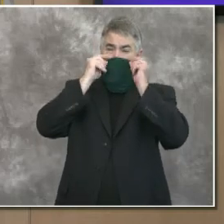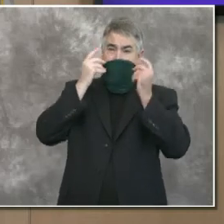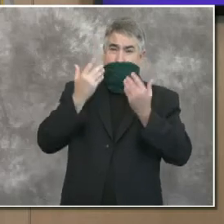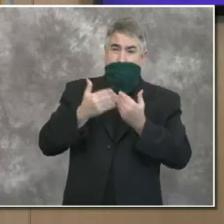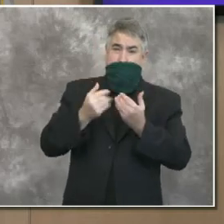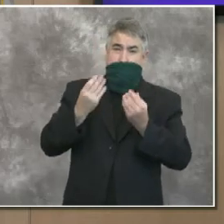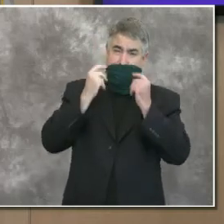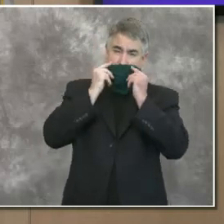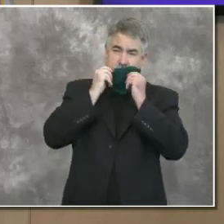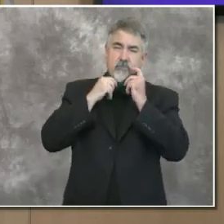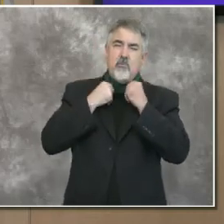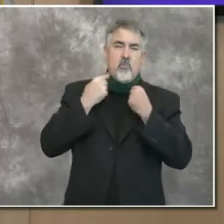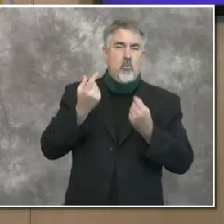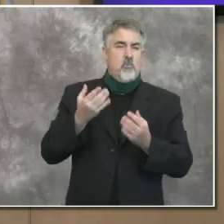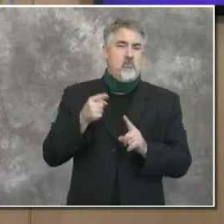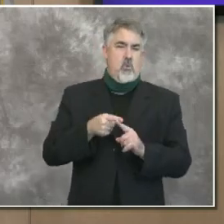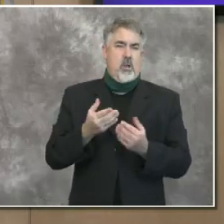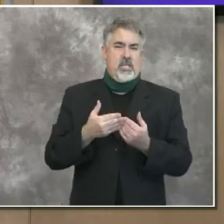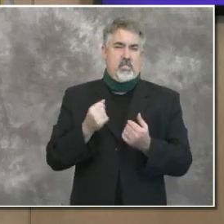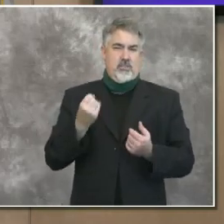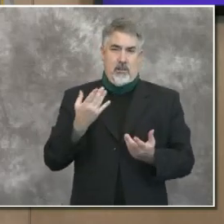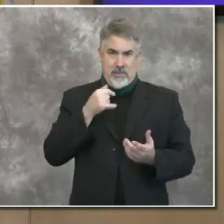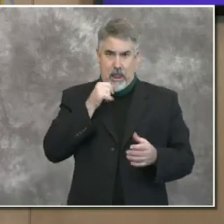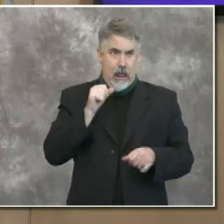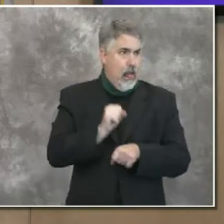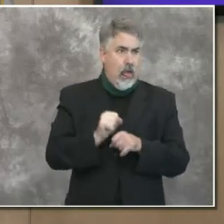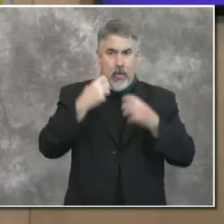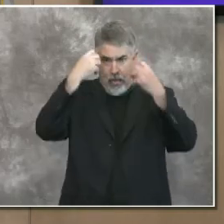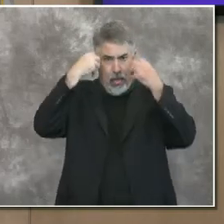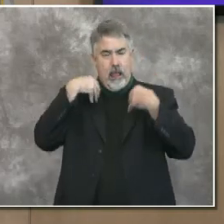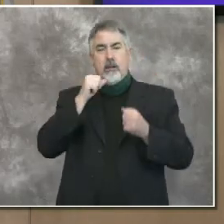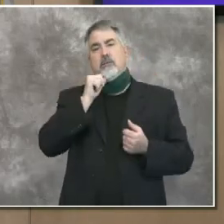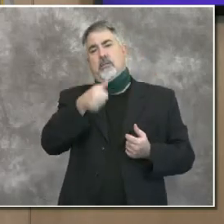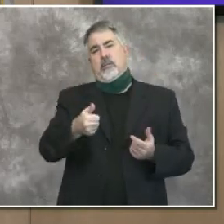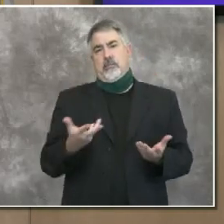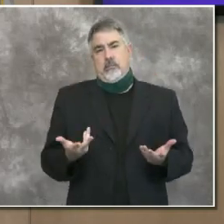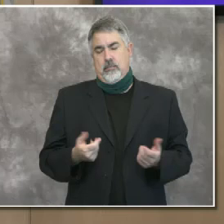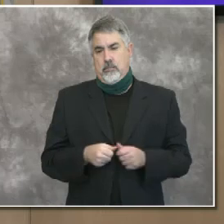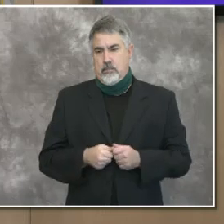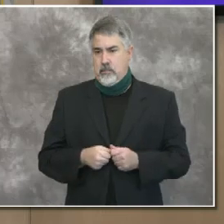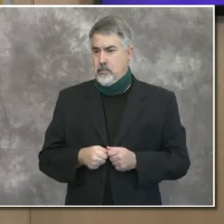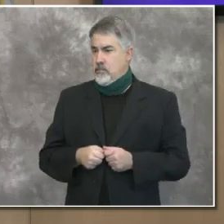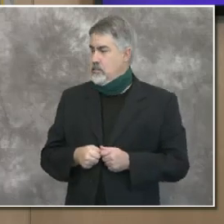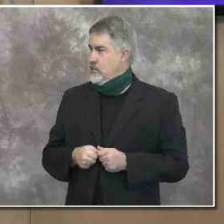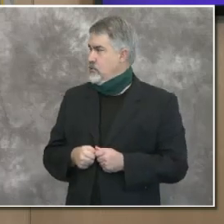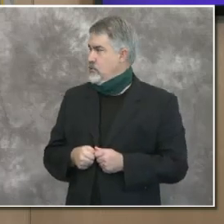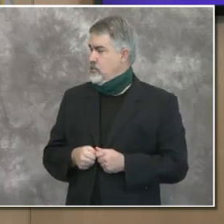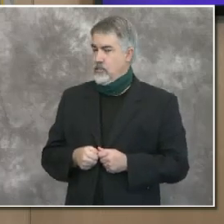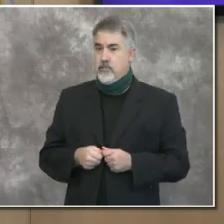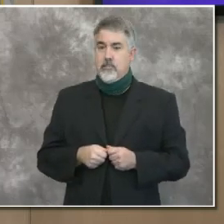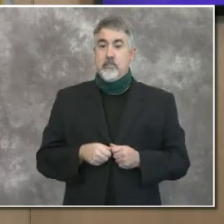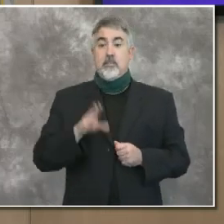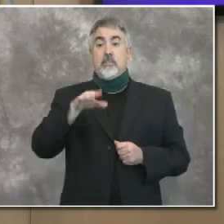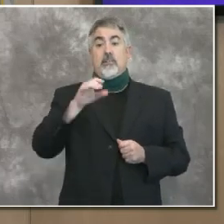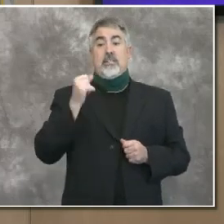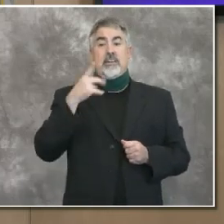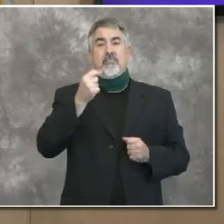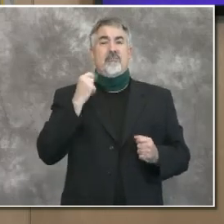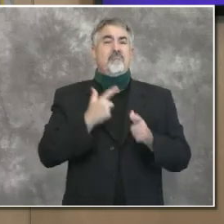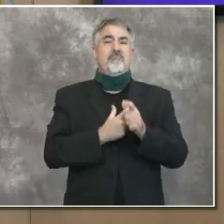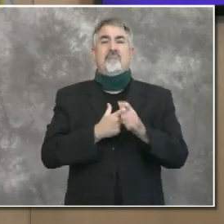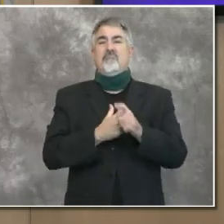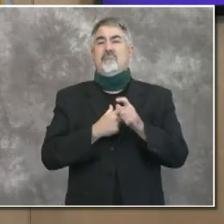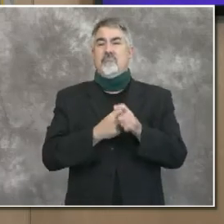face. It's not that difficult. And if you are out jogging,